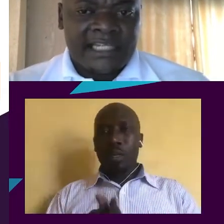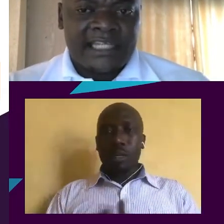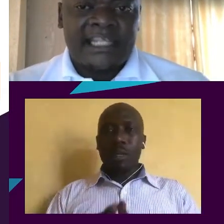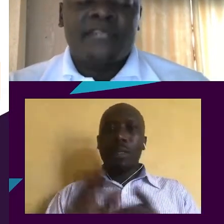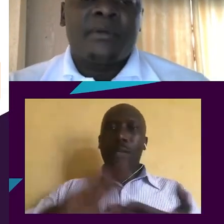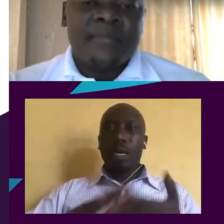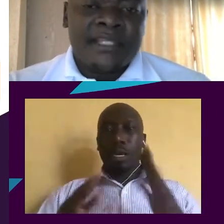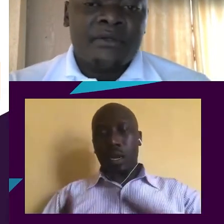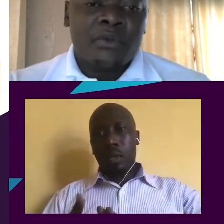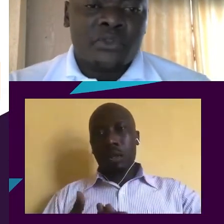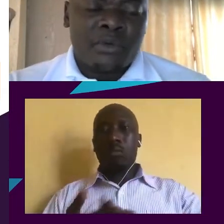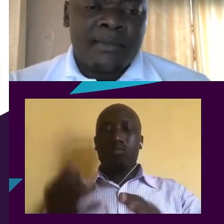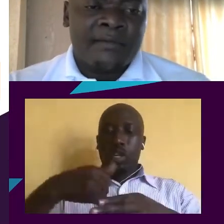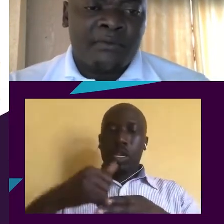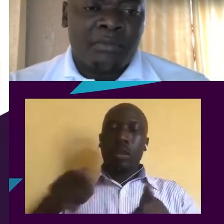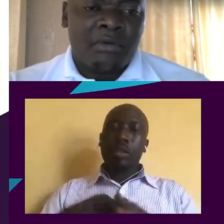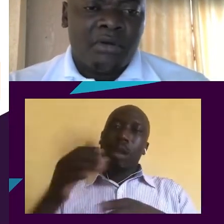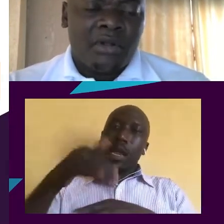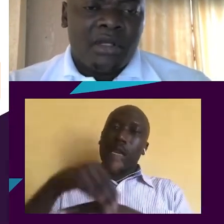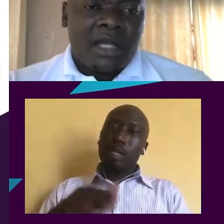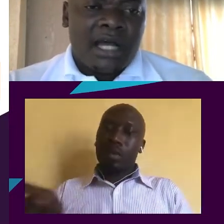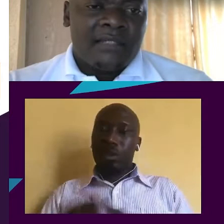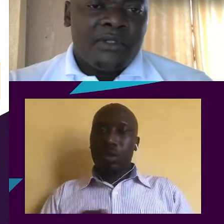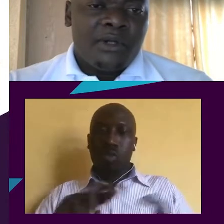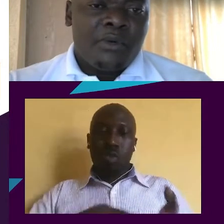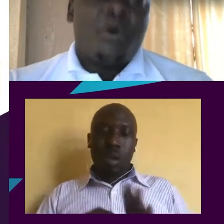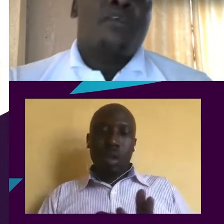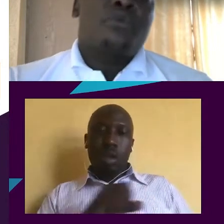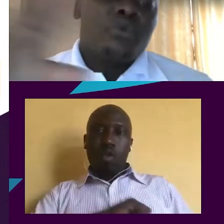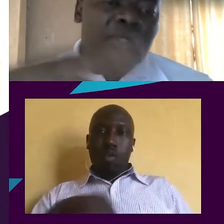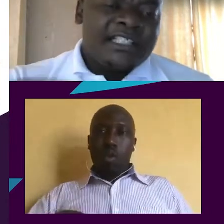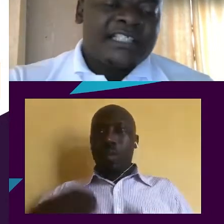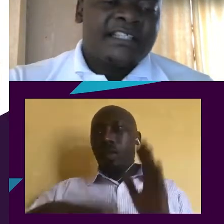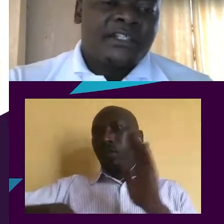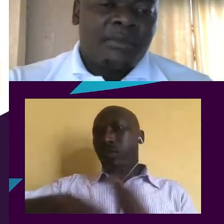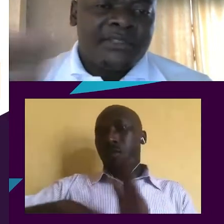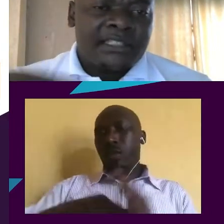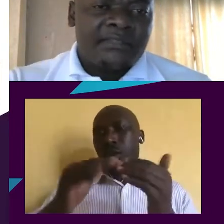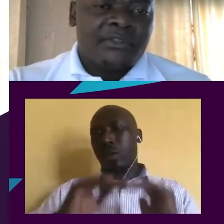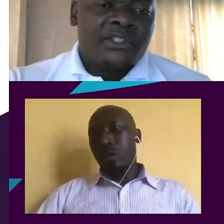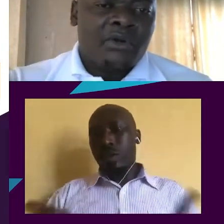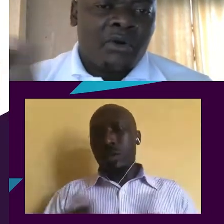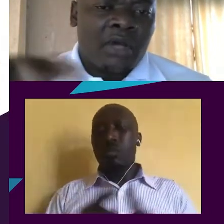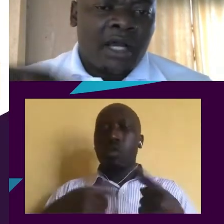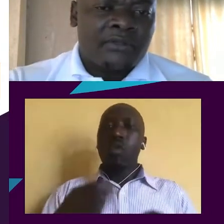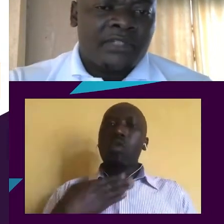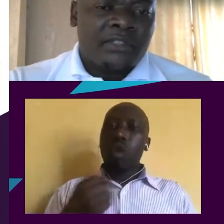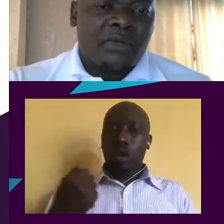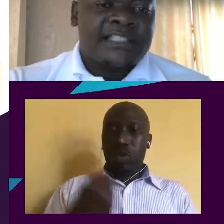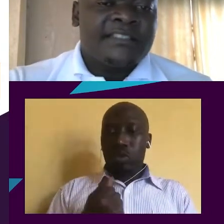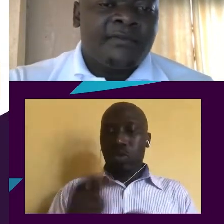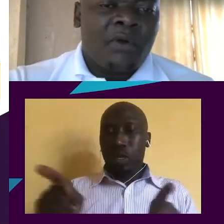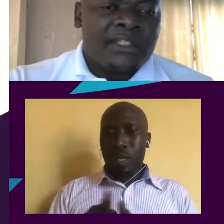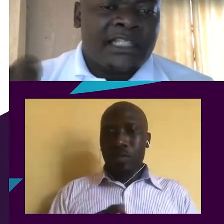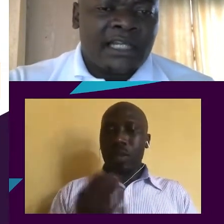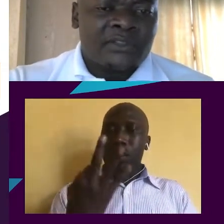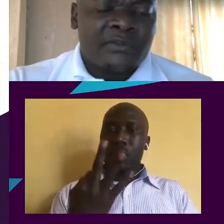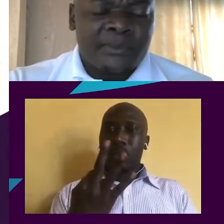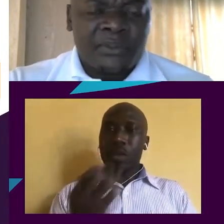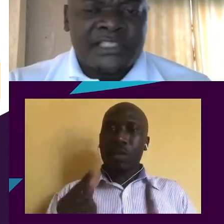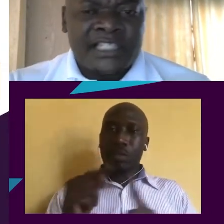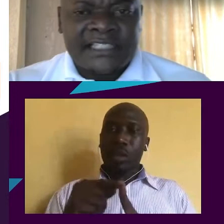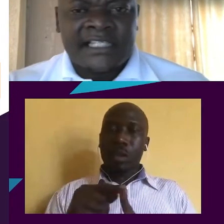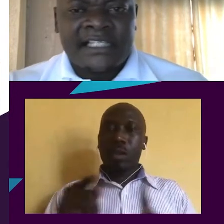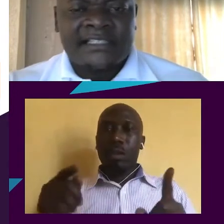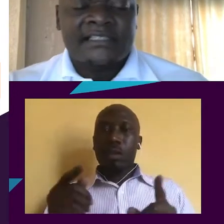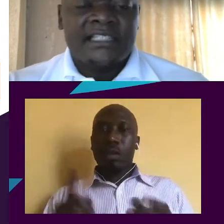and external, again, we mean also women football. And we want to do this in three objectives, which you call a hat trick, to achieve world class